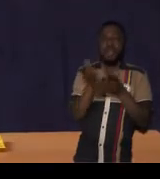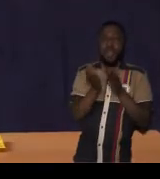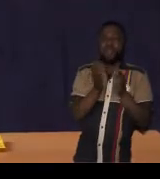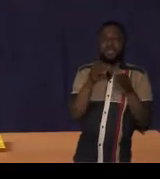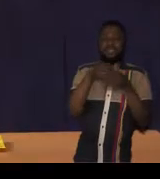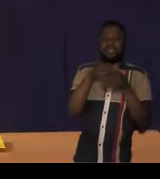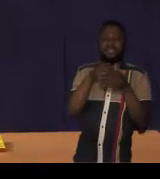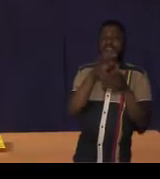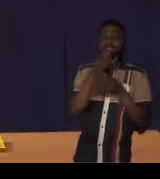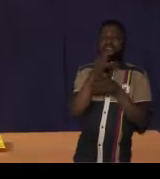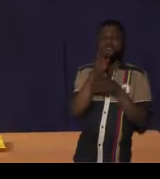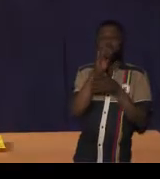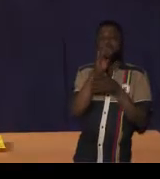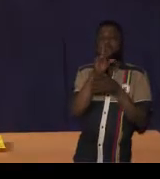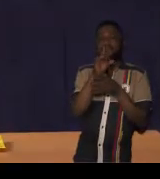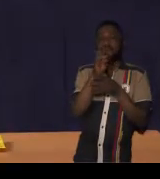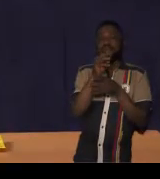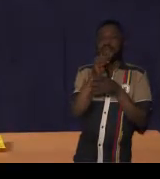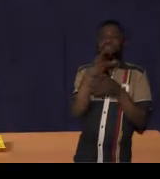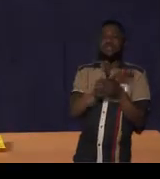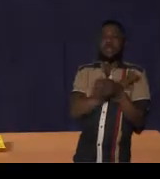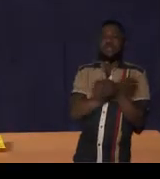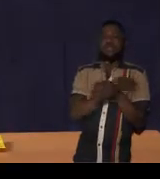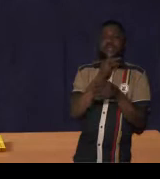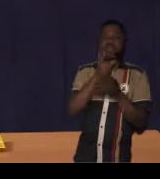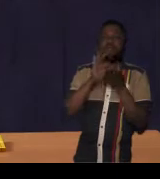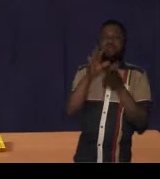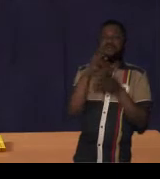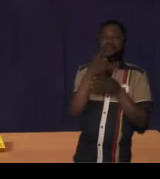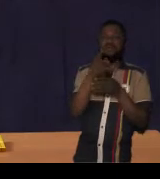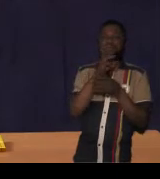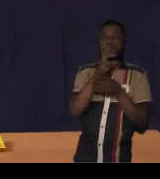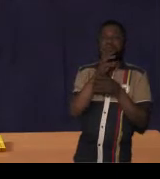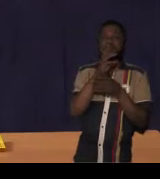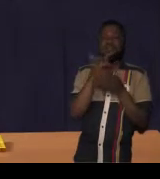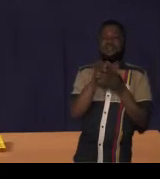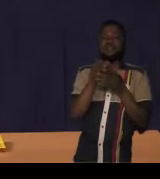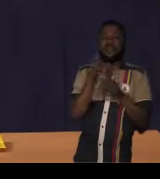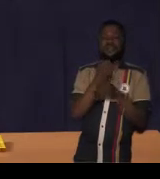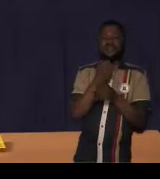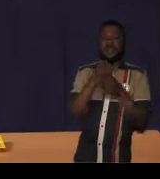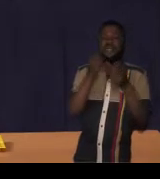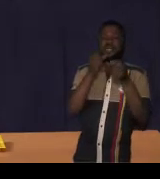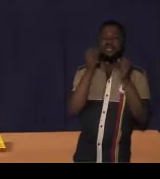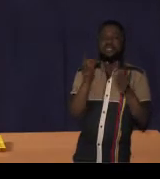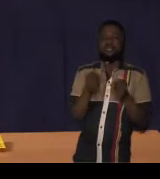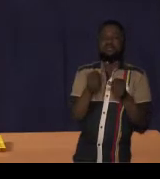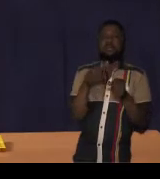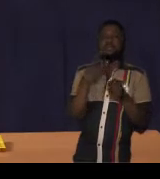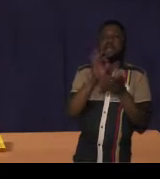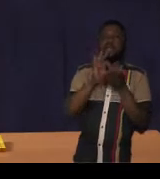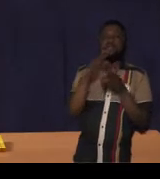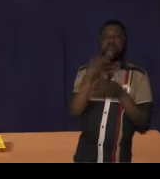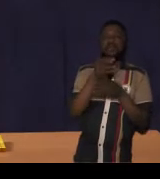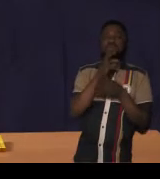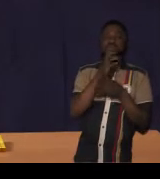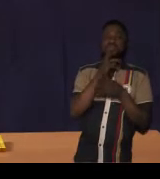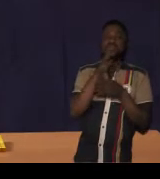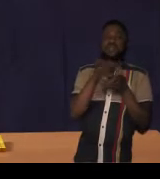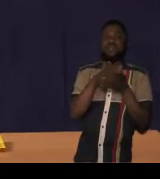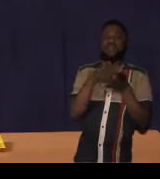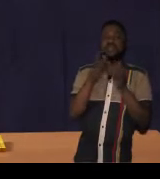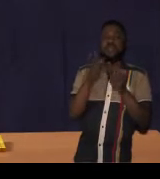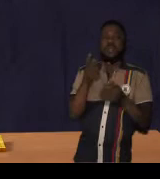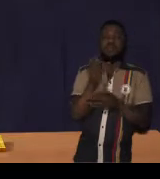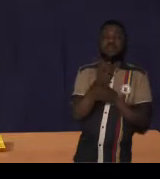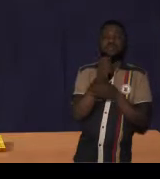the volume. And the capacity is the amount of liquid that solid shape, if it is hollow, the amount of liquid it can hold.